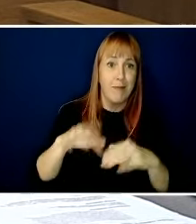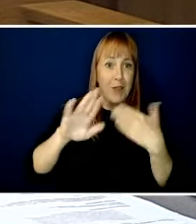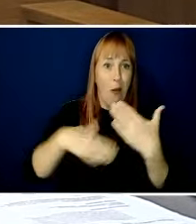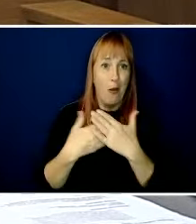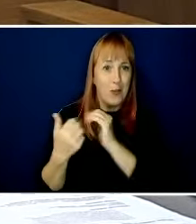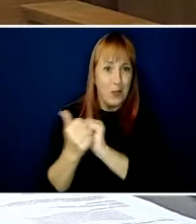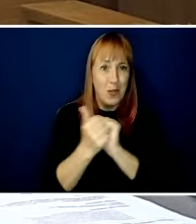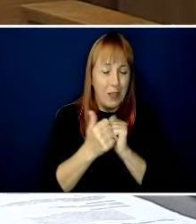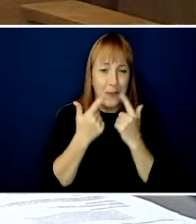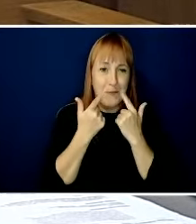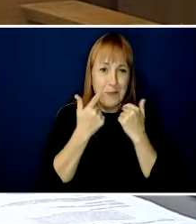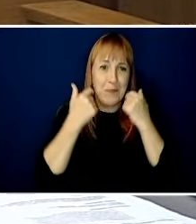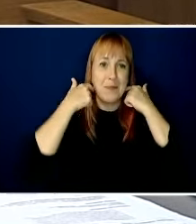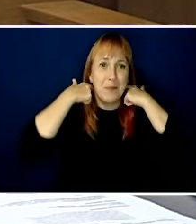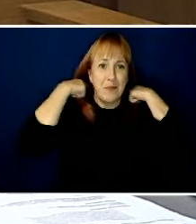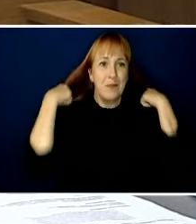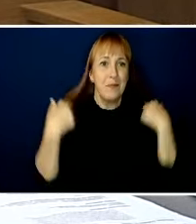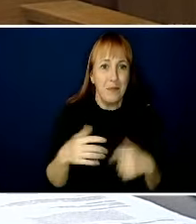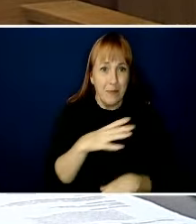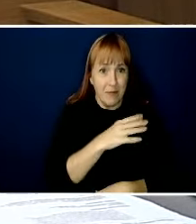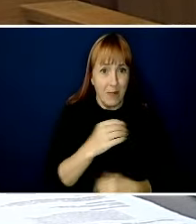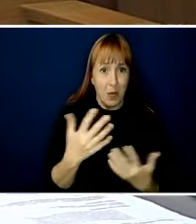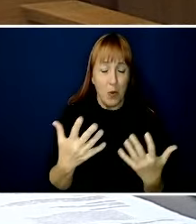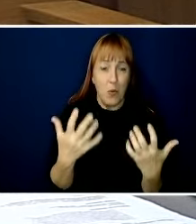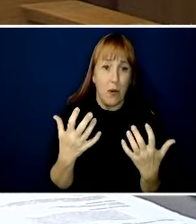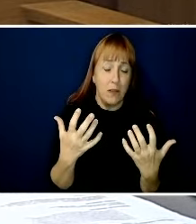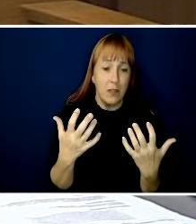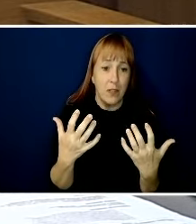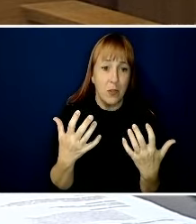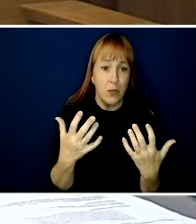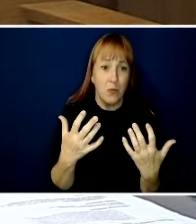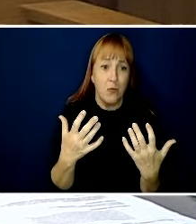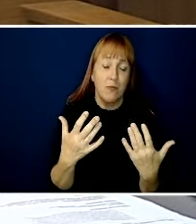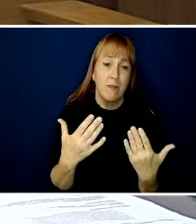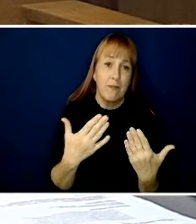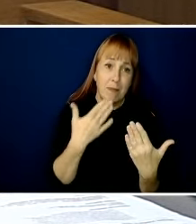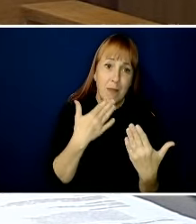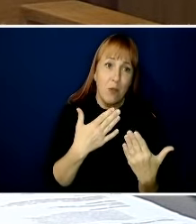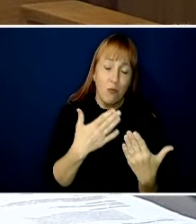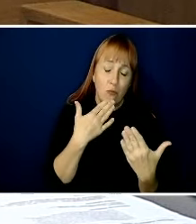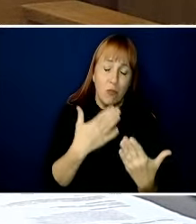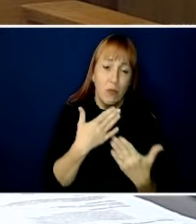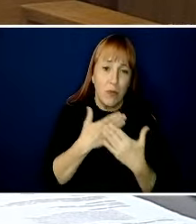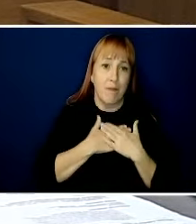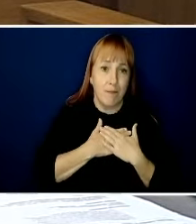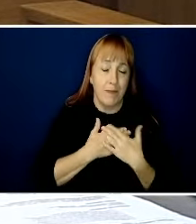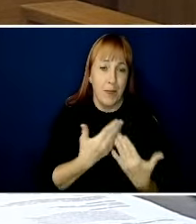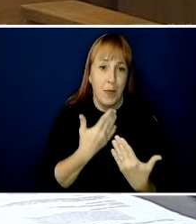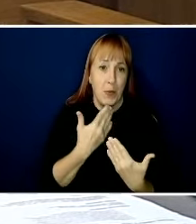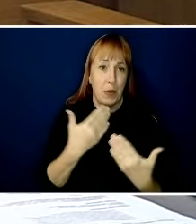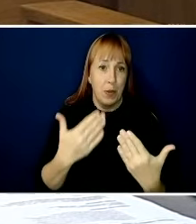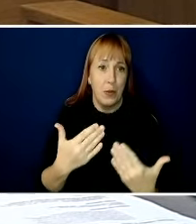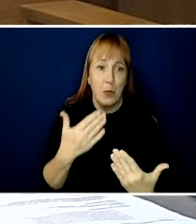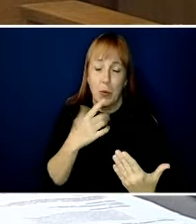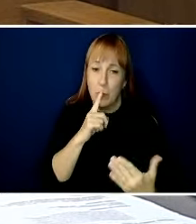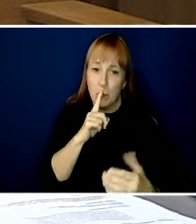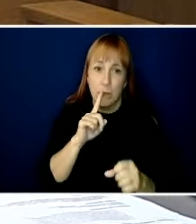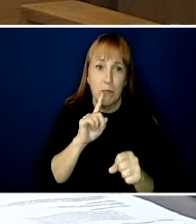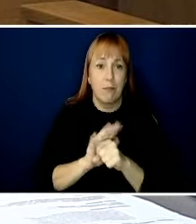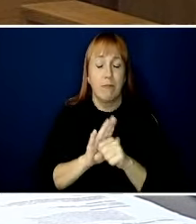So we also want to extend our sincere gratitude to the dedicated airport